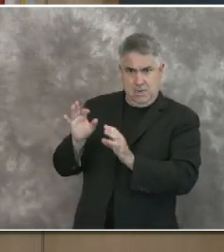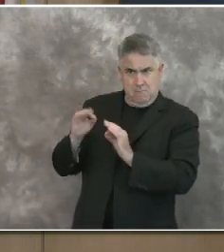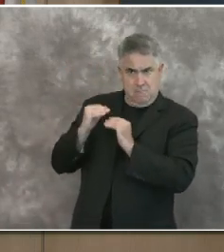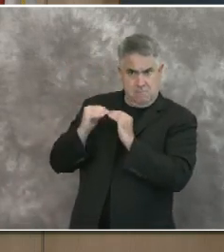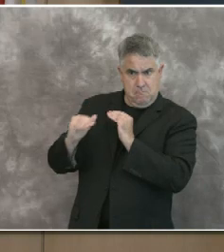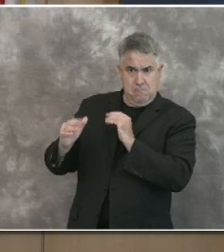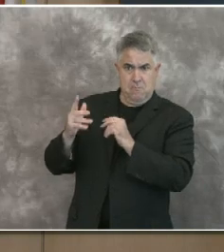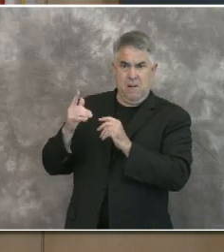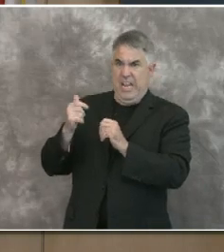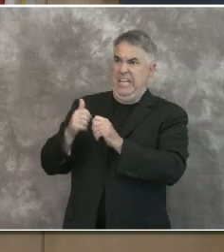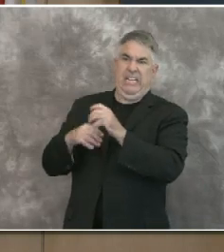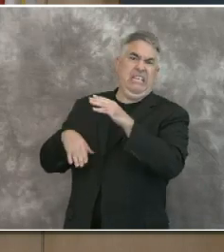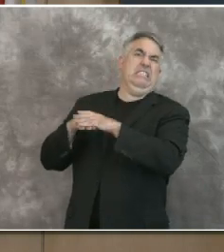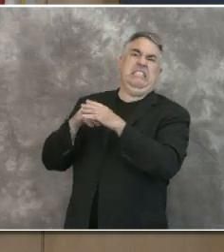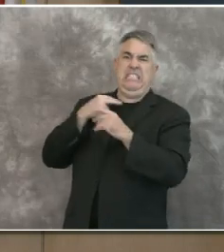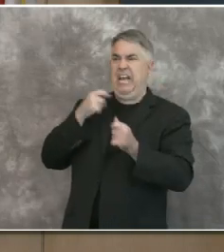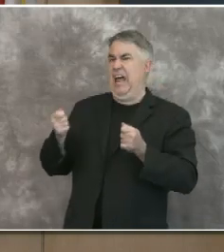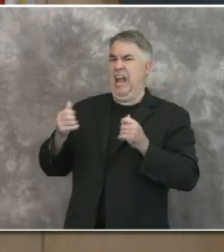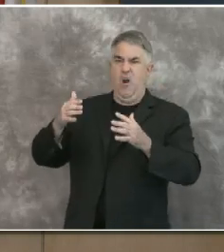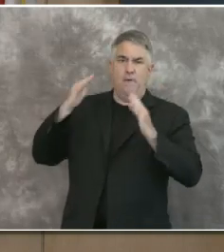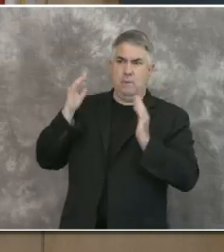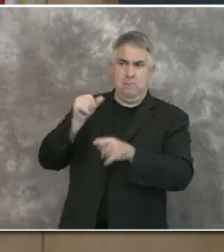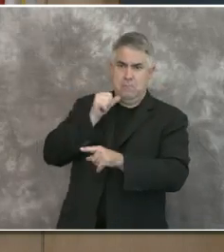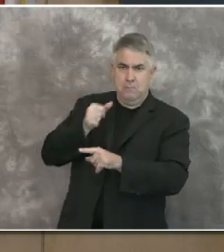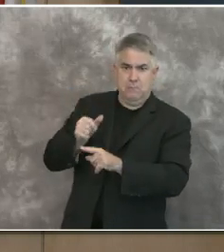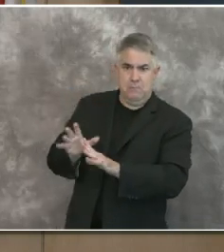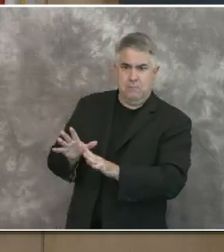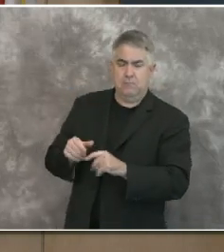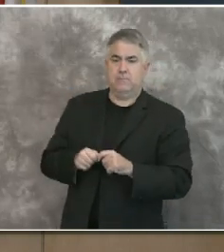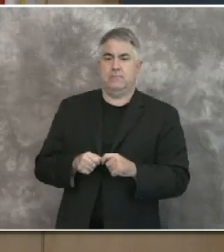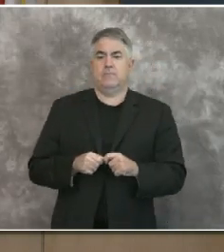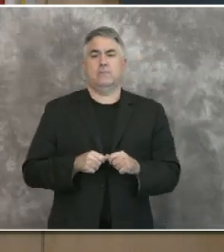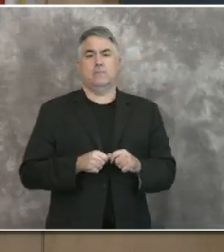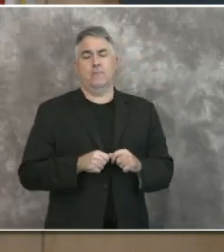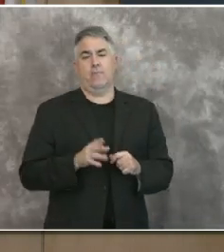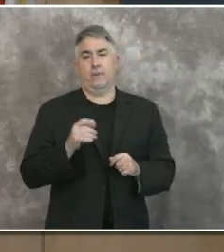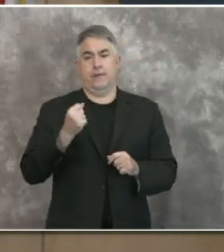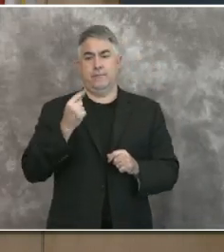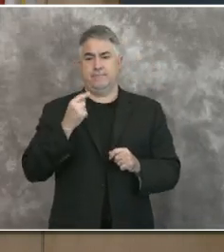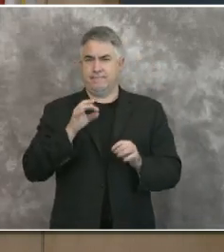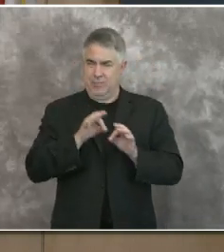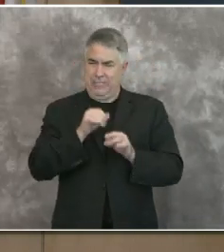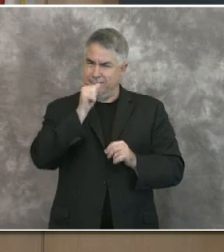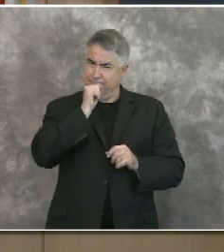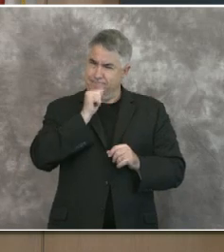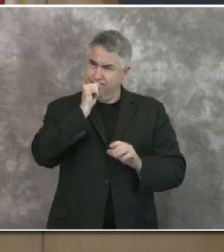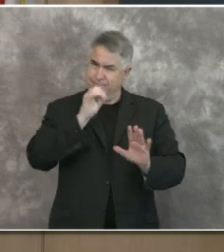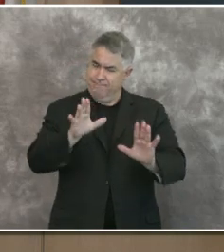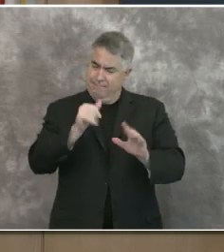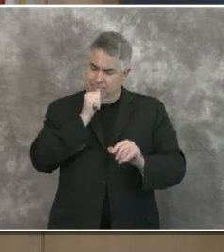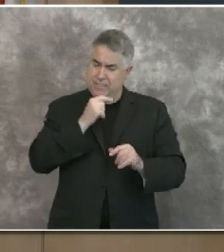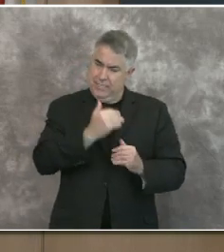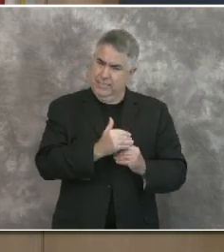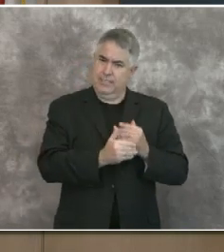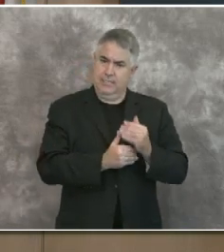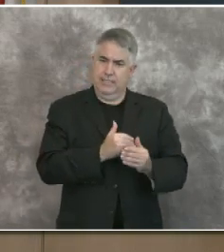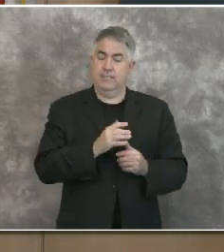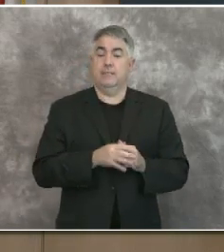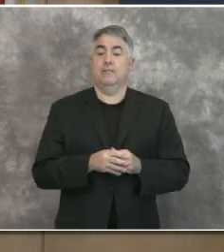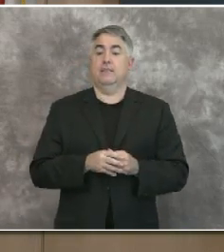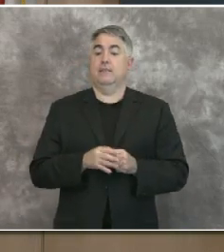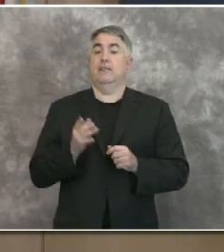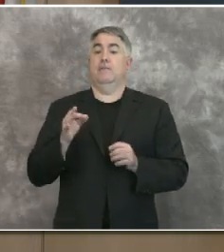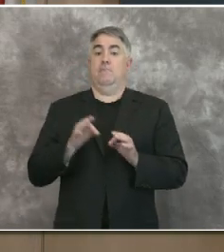behind the actions that take place. And so it is going to take a continued patience on our part. The most important thing as we go